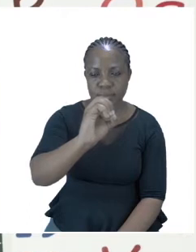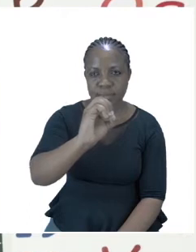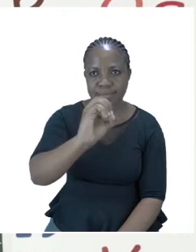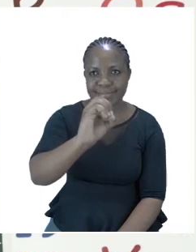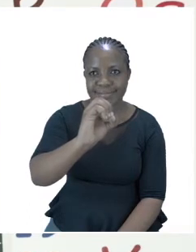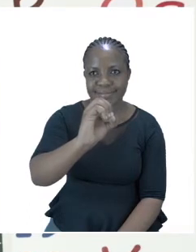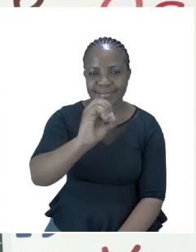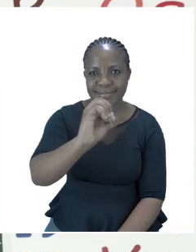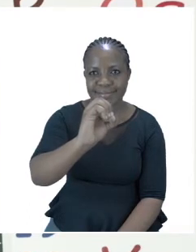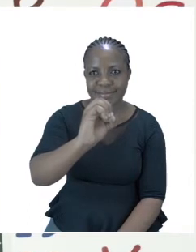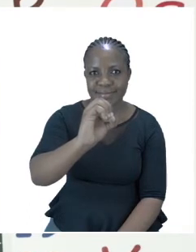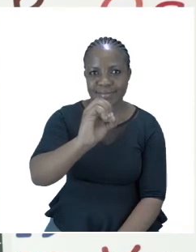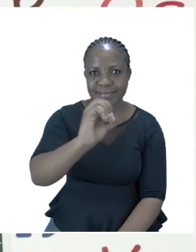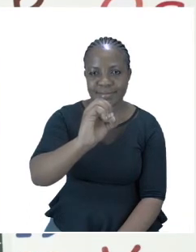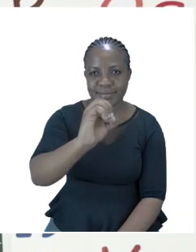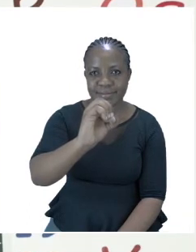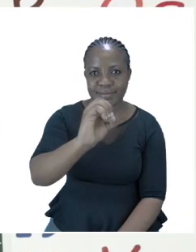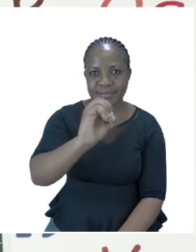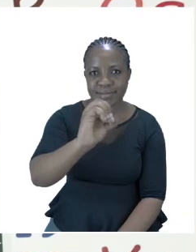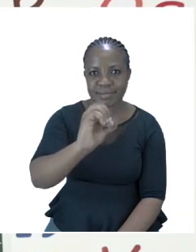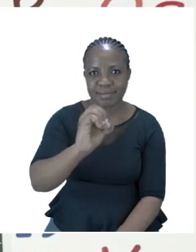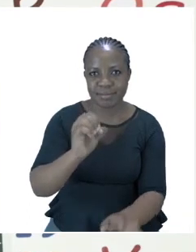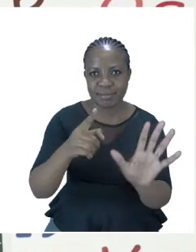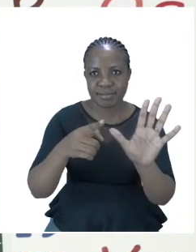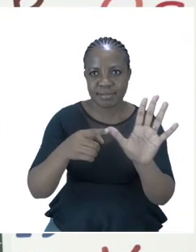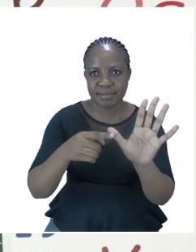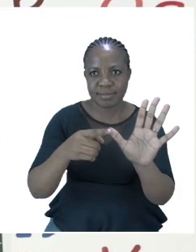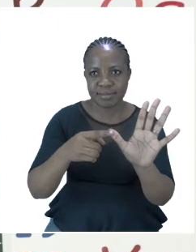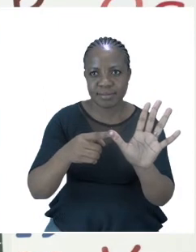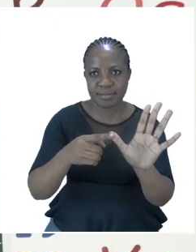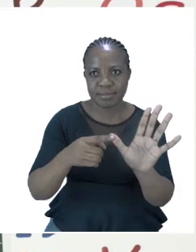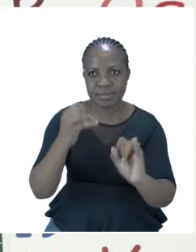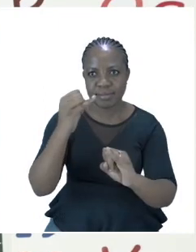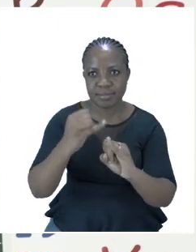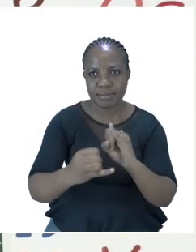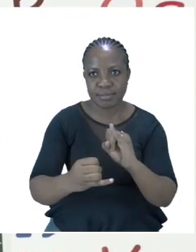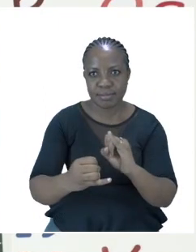also known as O. And lastly, we have